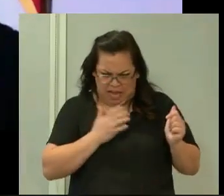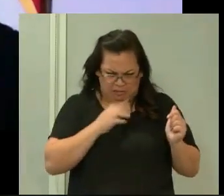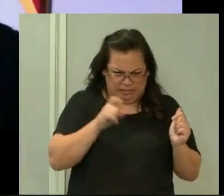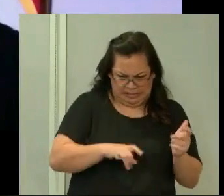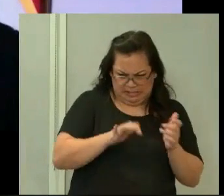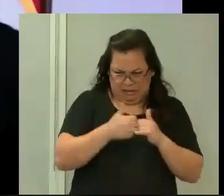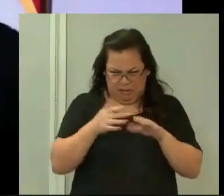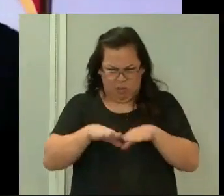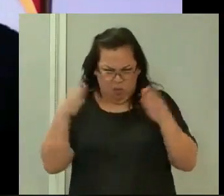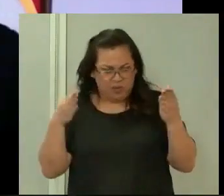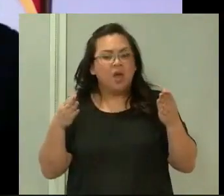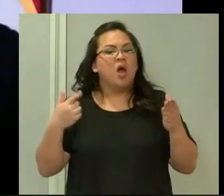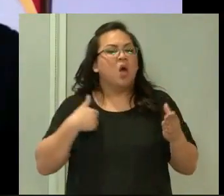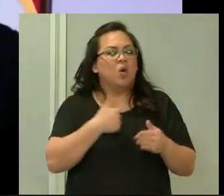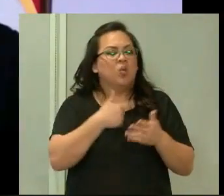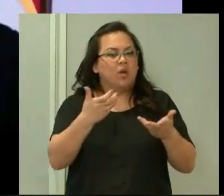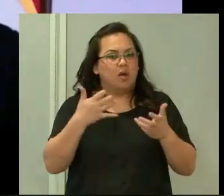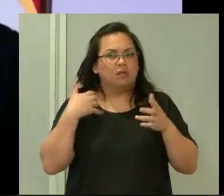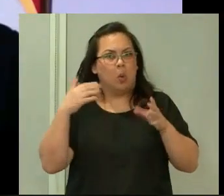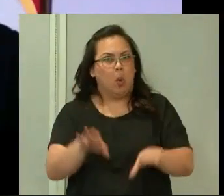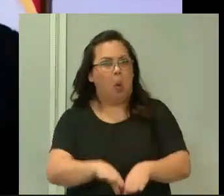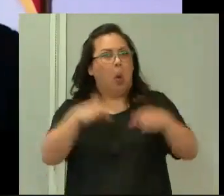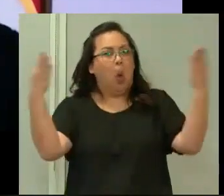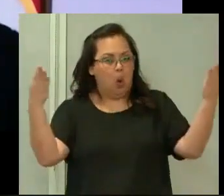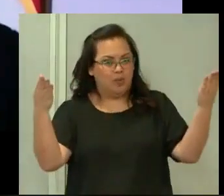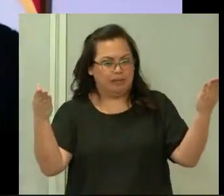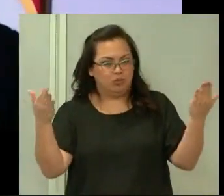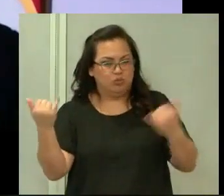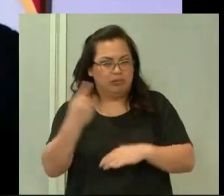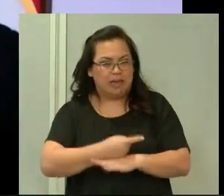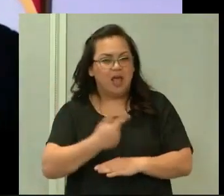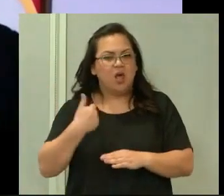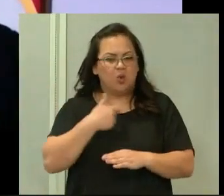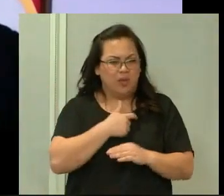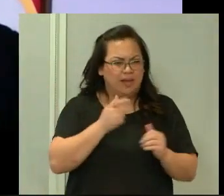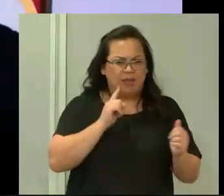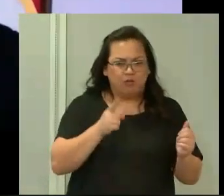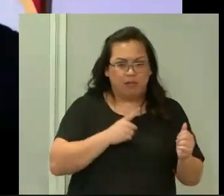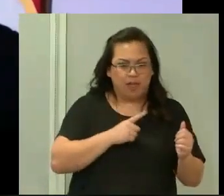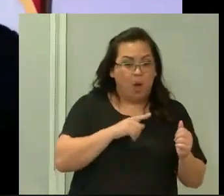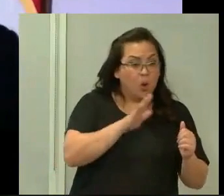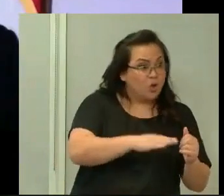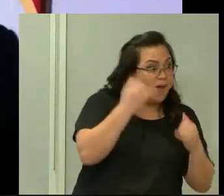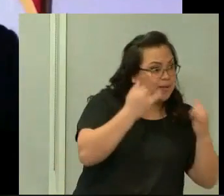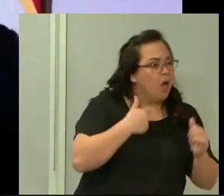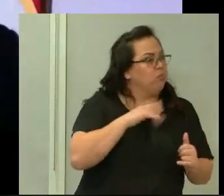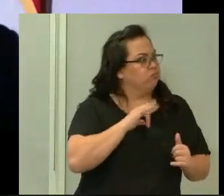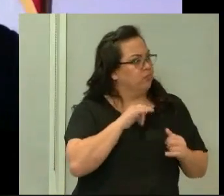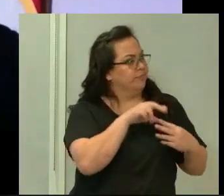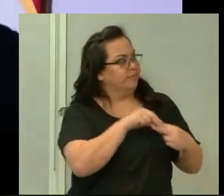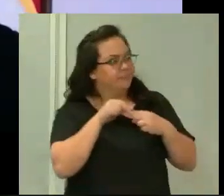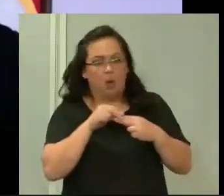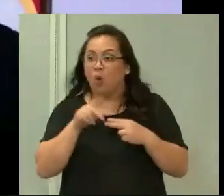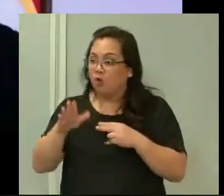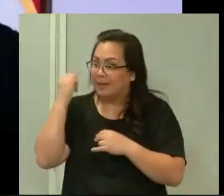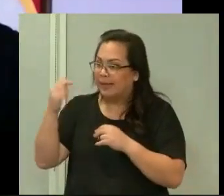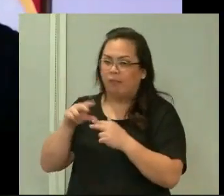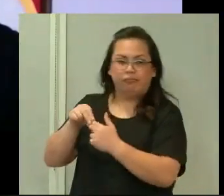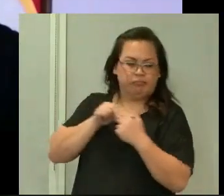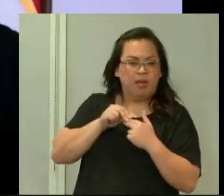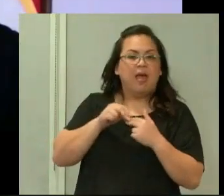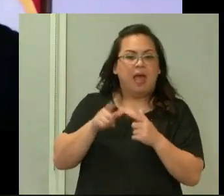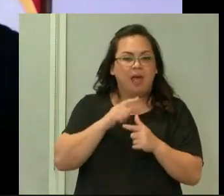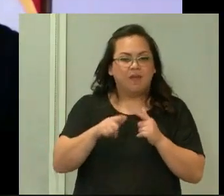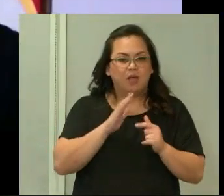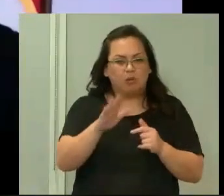reopen. And so we wanted to have this conversation today so that we can compare notes together with the guidance that we're working on at the state level and the